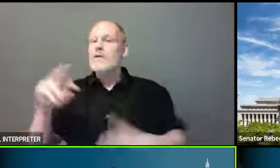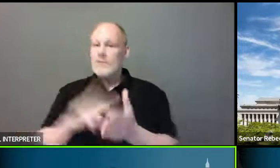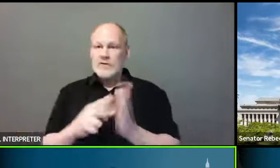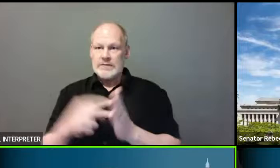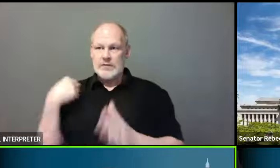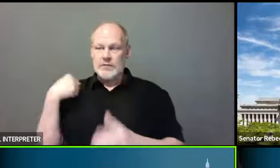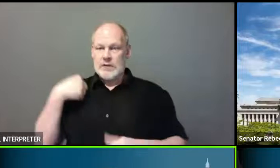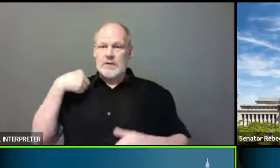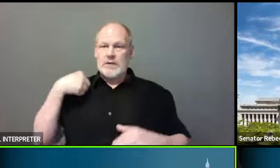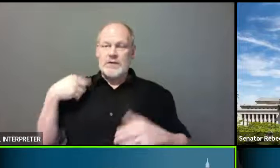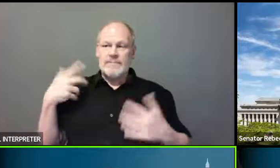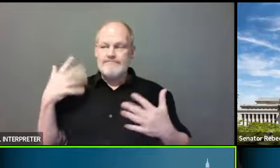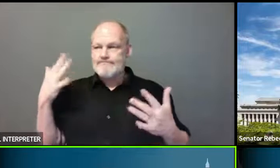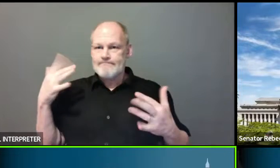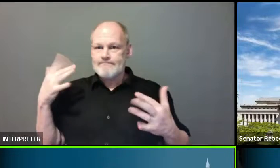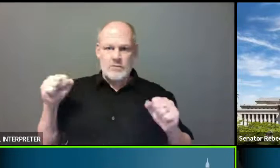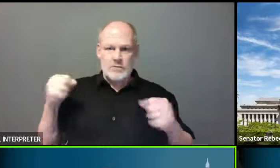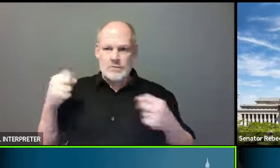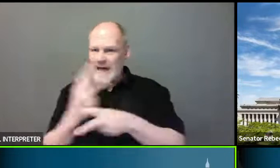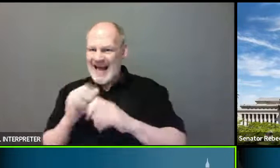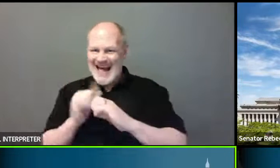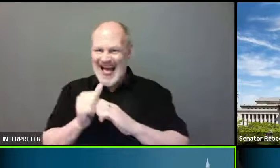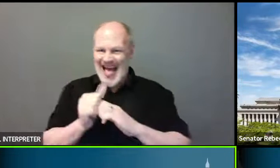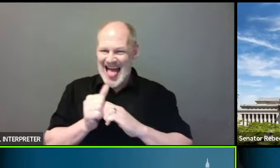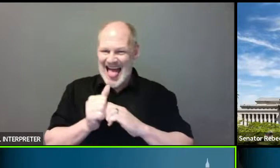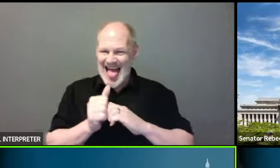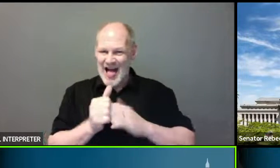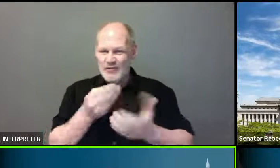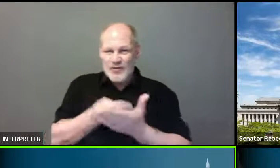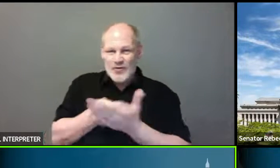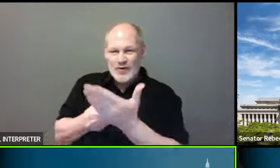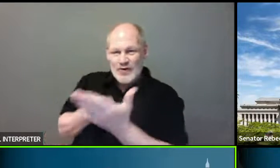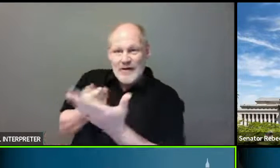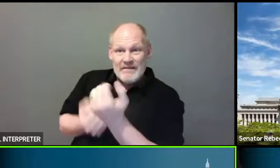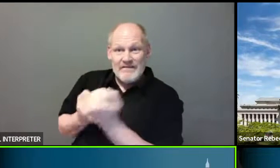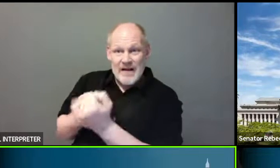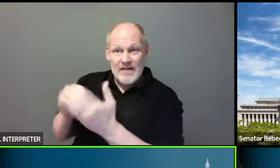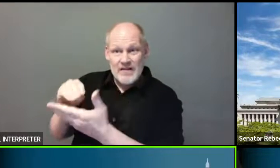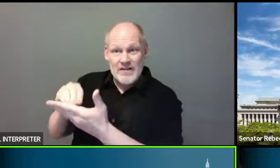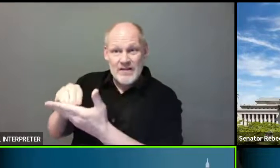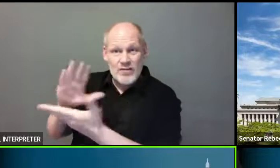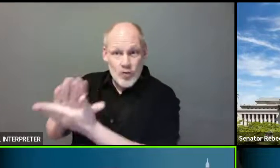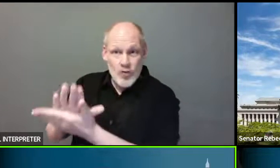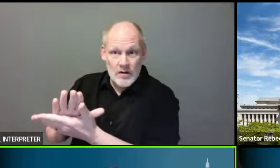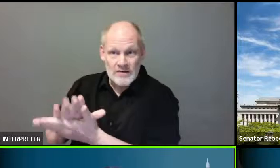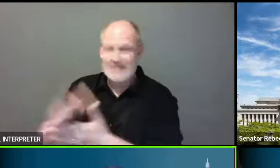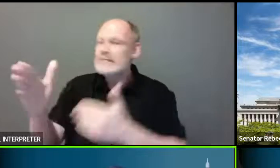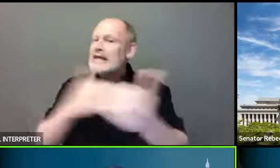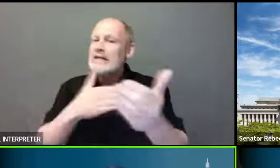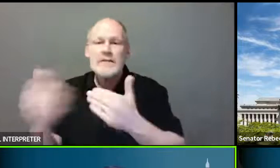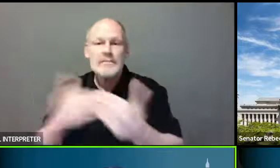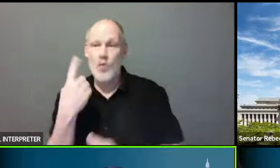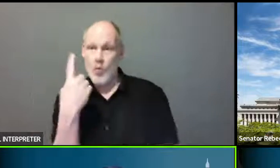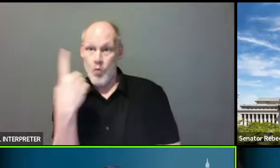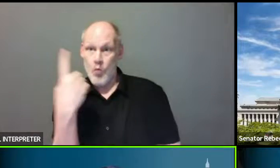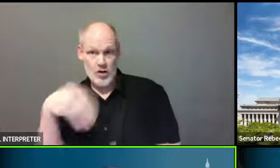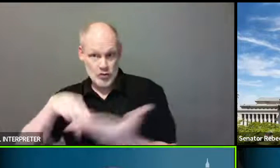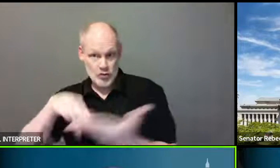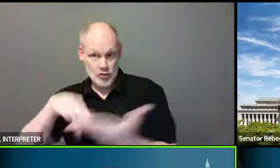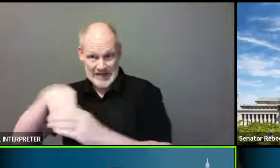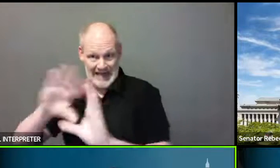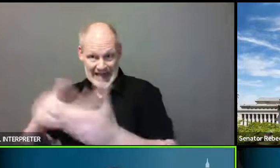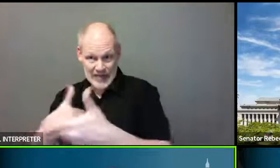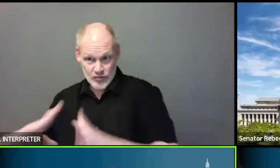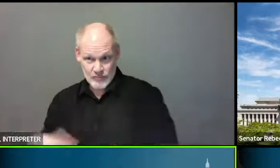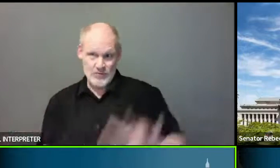our schools, because it costs the same whether you have 25 students in a classroom or one student in a classroom.